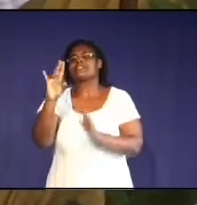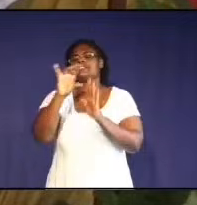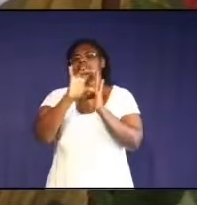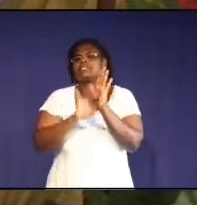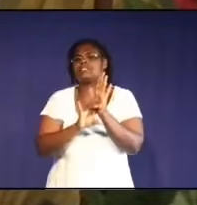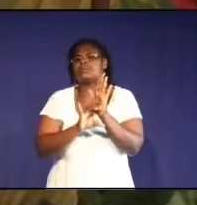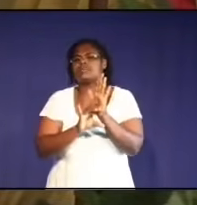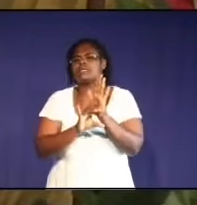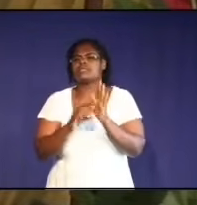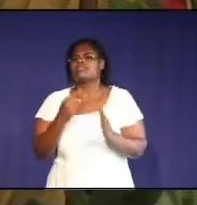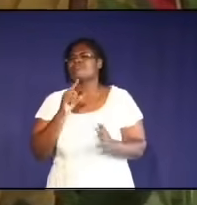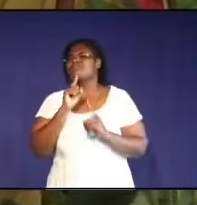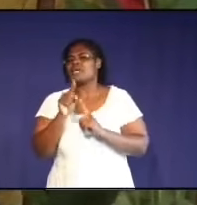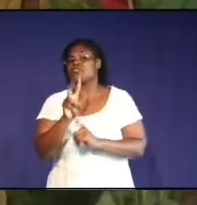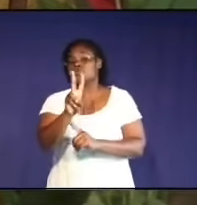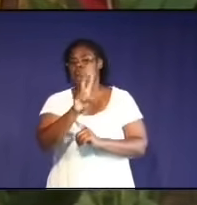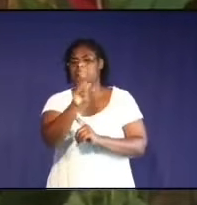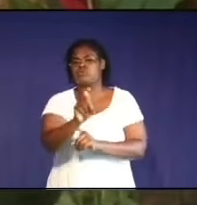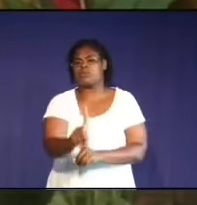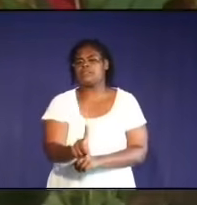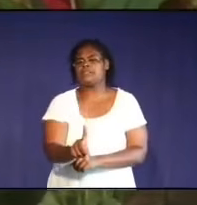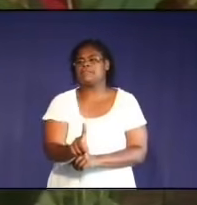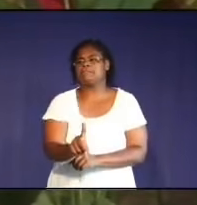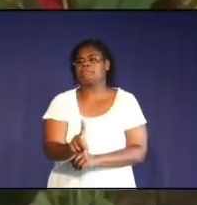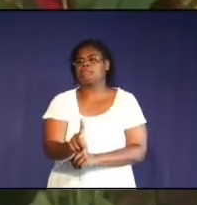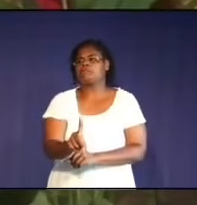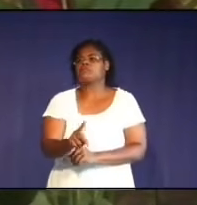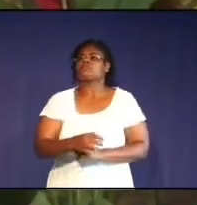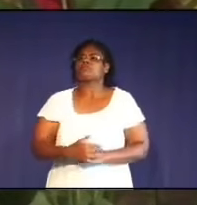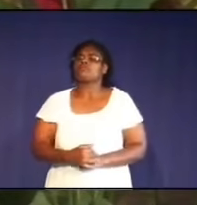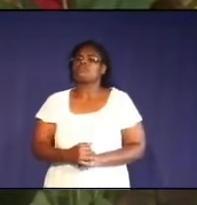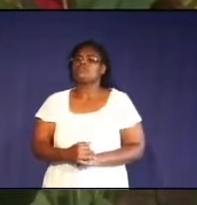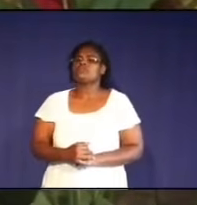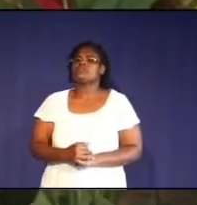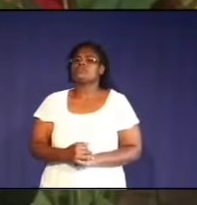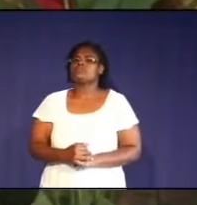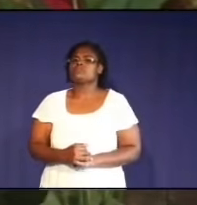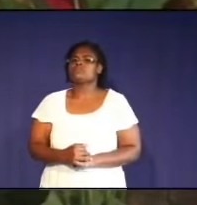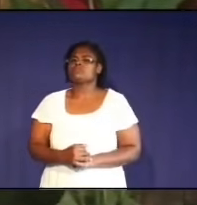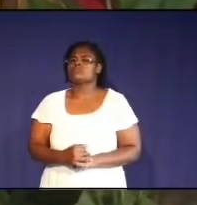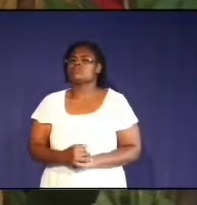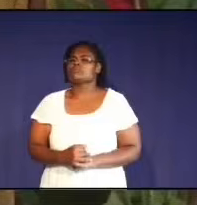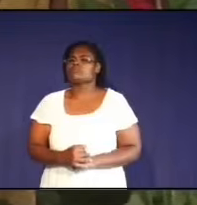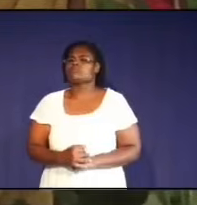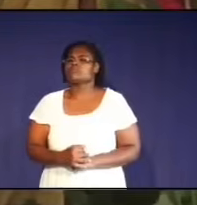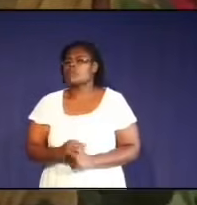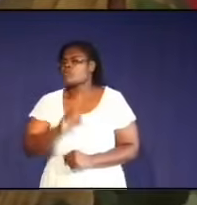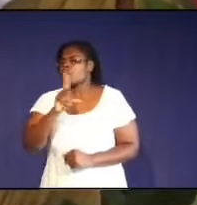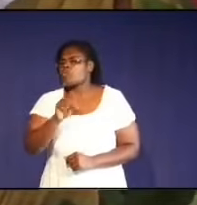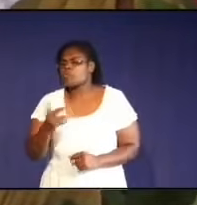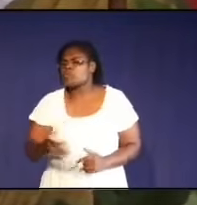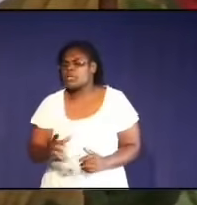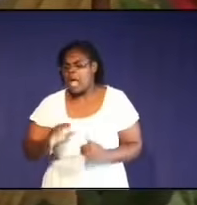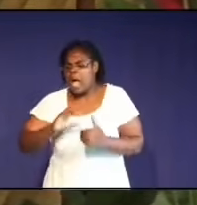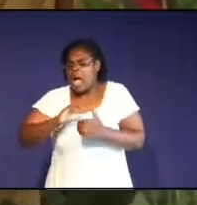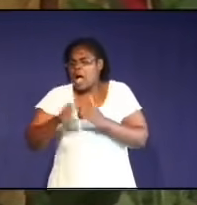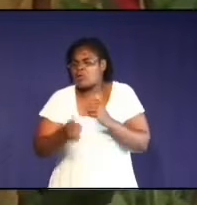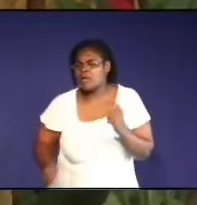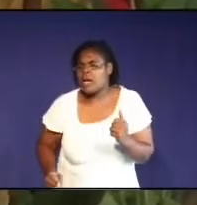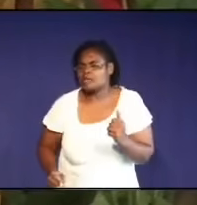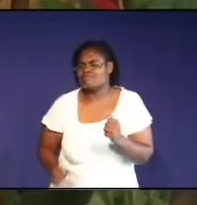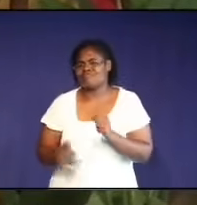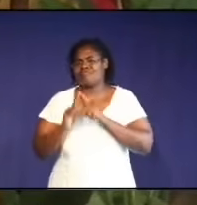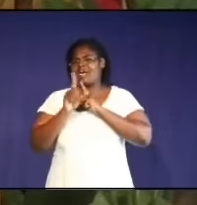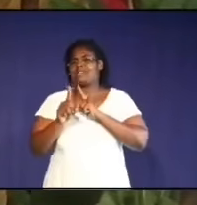is answering two questions. The first question was, how long? And the answer is, not